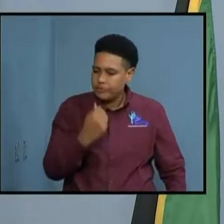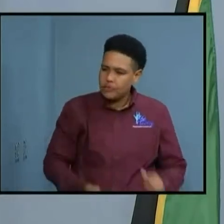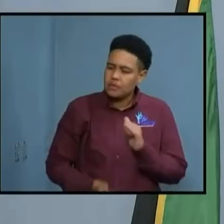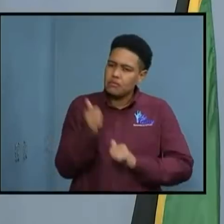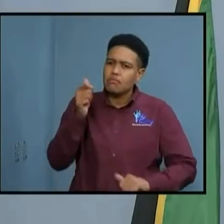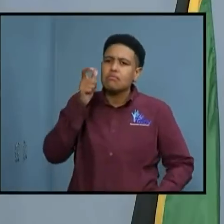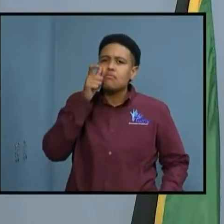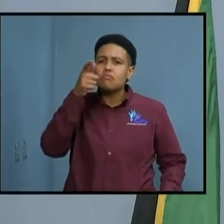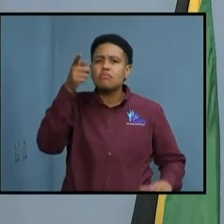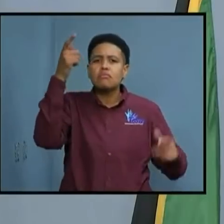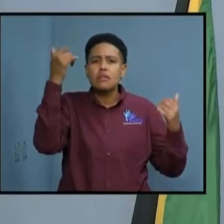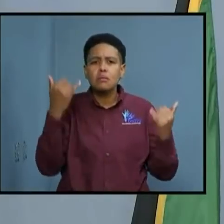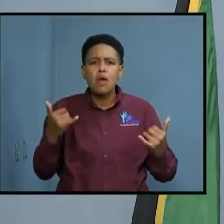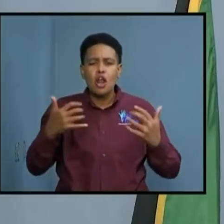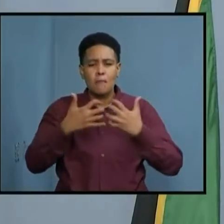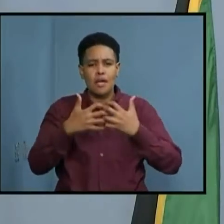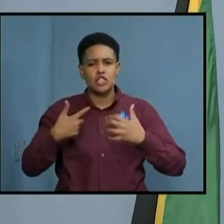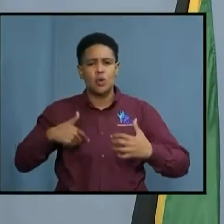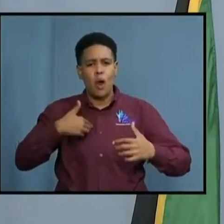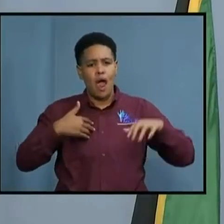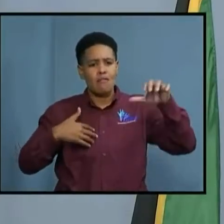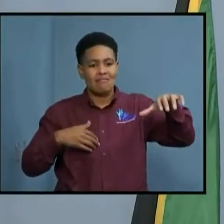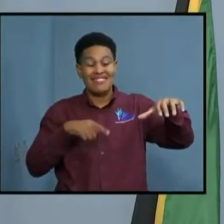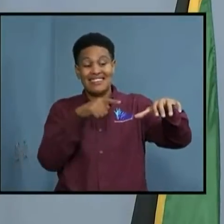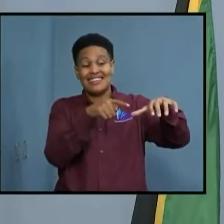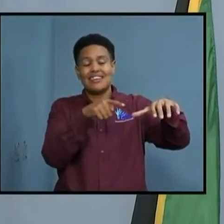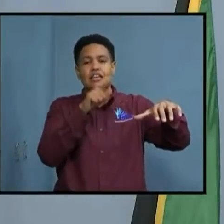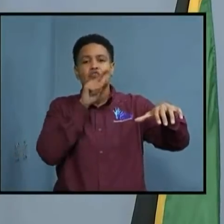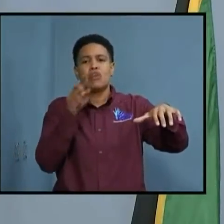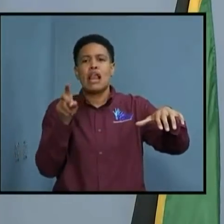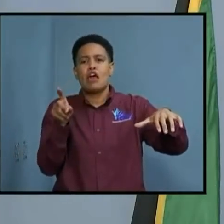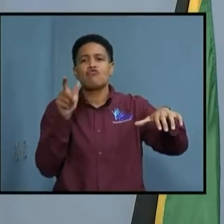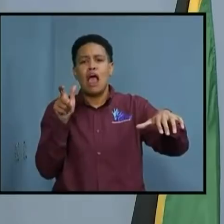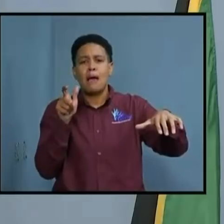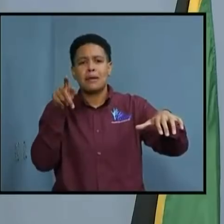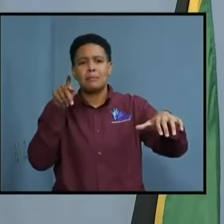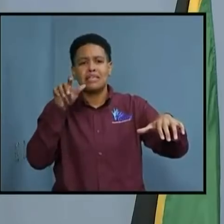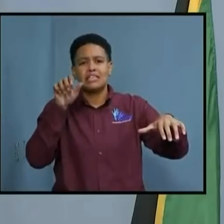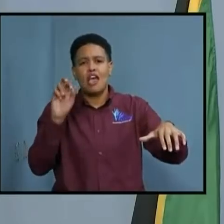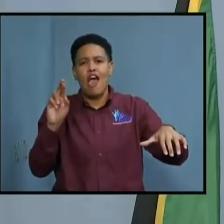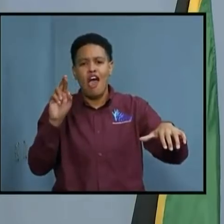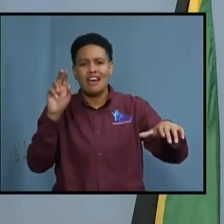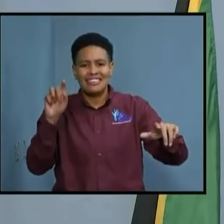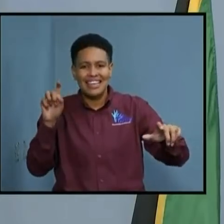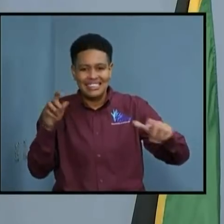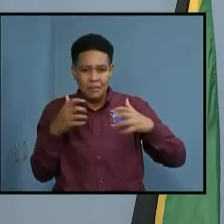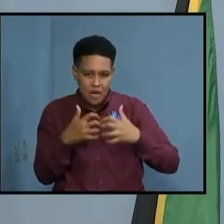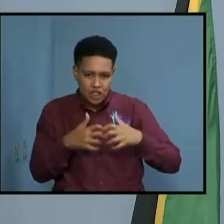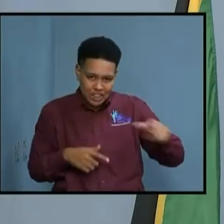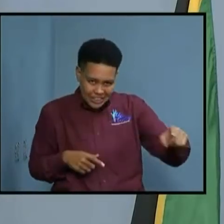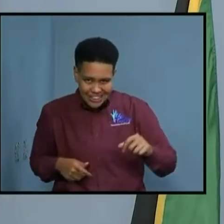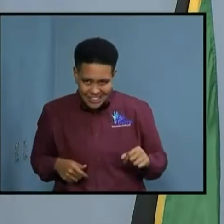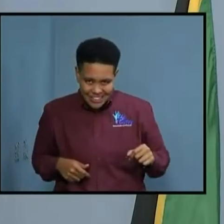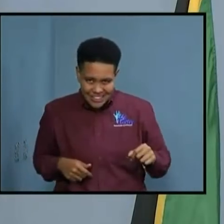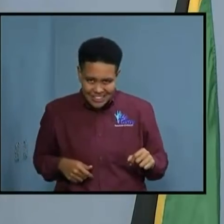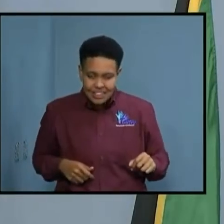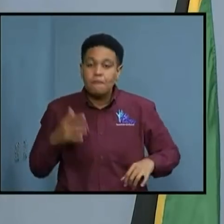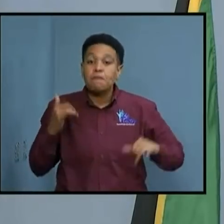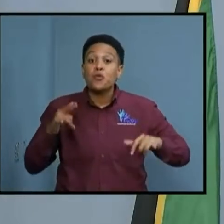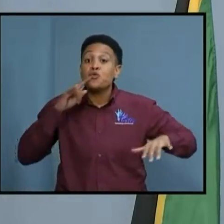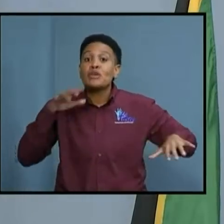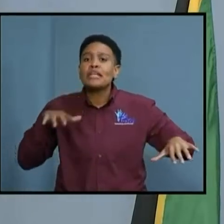recent and modern machine we have is actually a rapid PCR testing, which